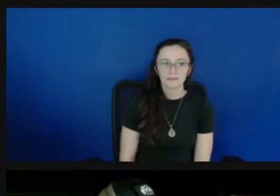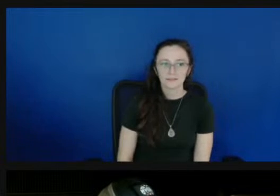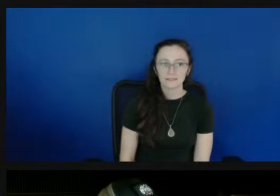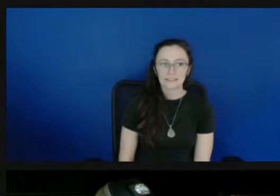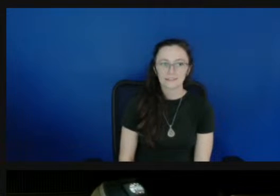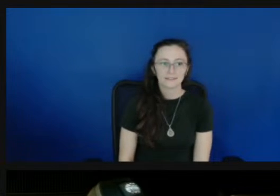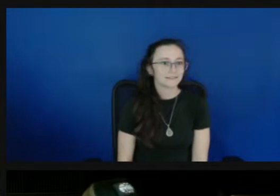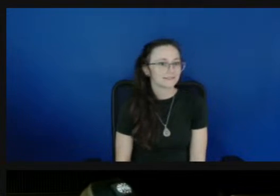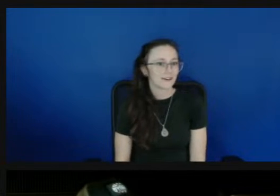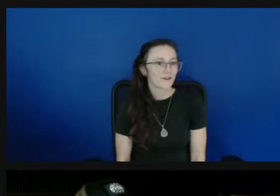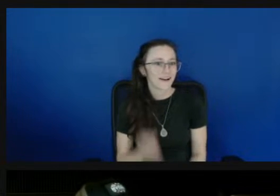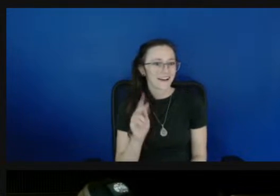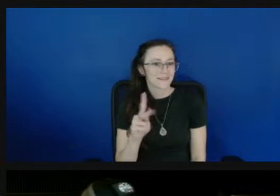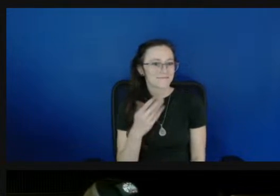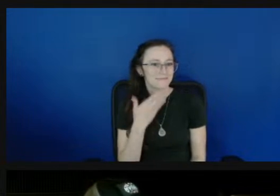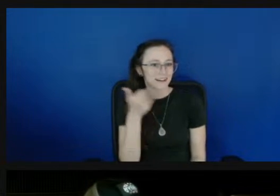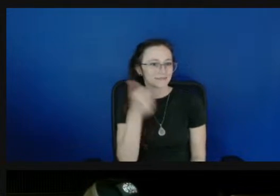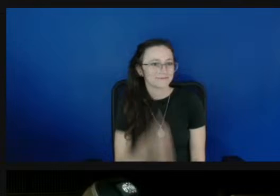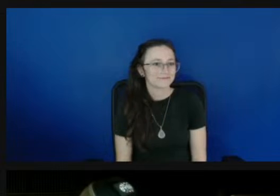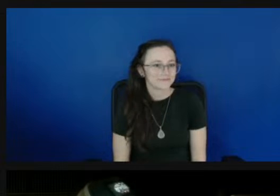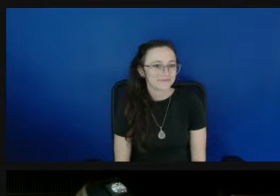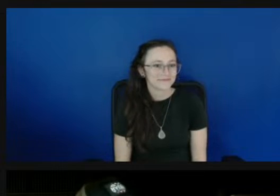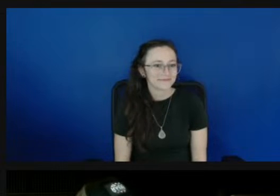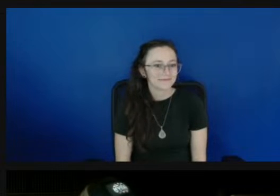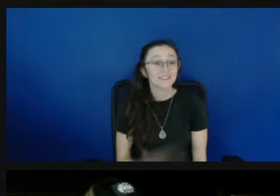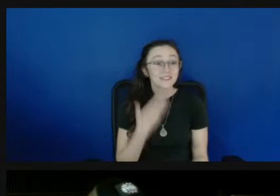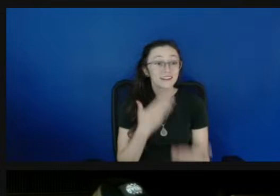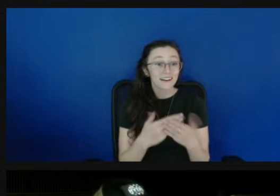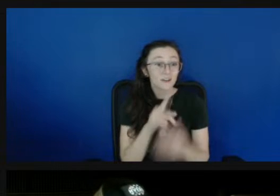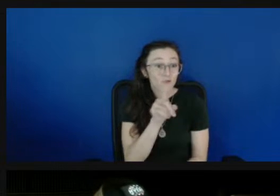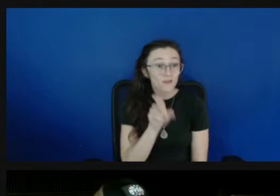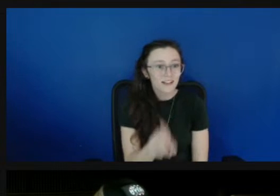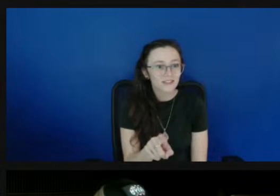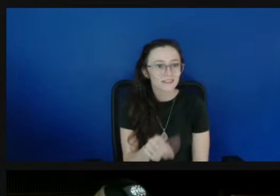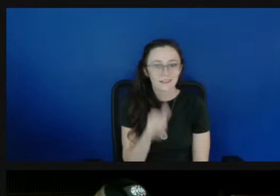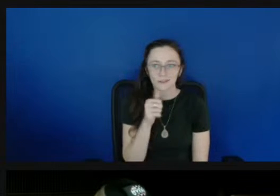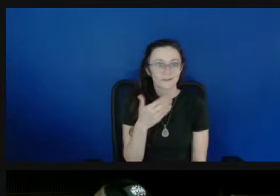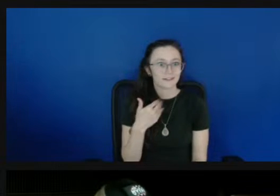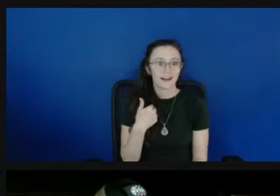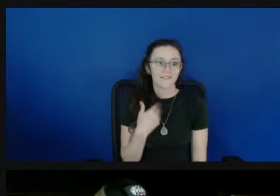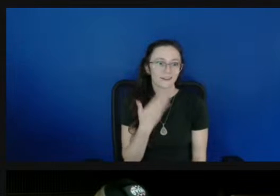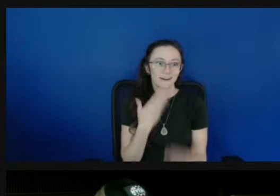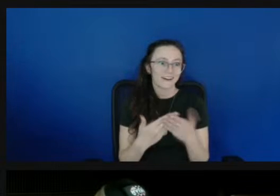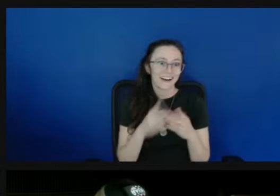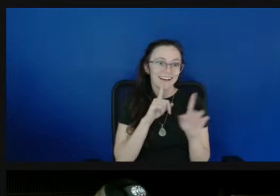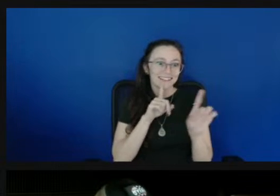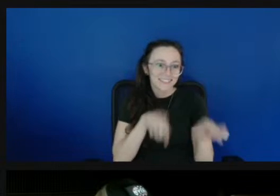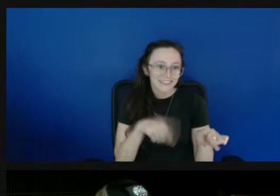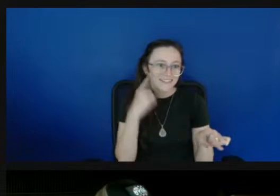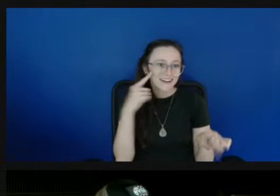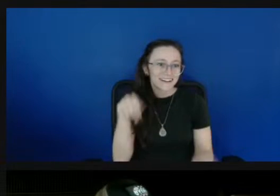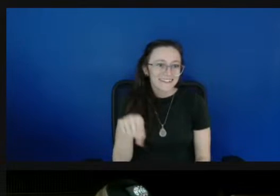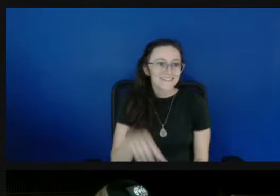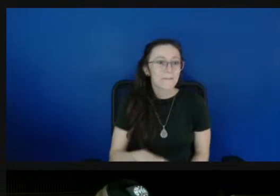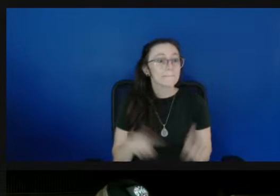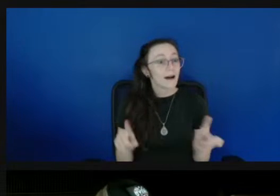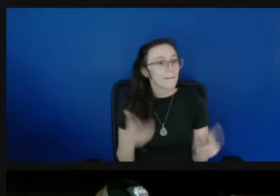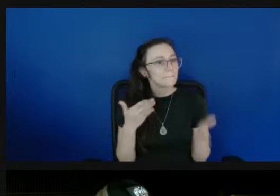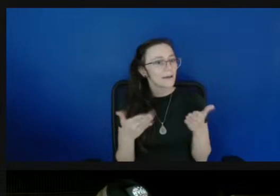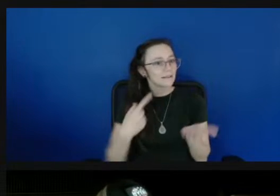There we go. Yeah, that's a great question, Yvonne. I don't think I have a great answer for you, but we can have a little discussion